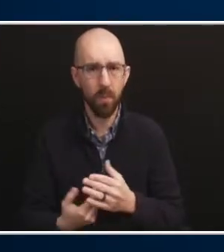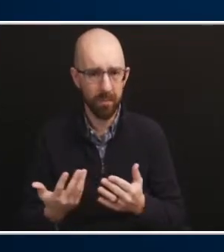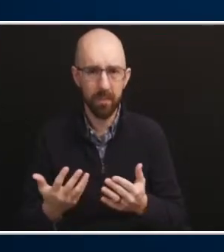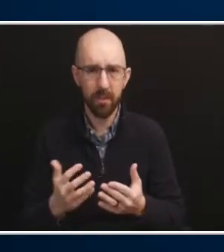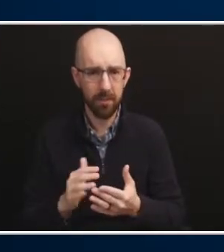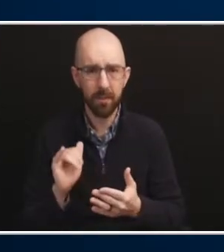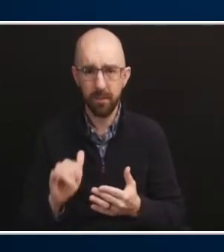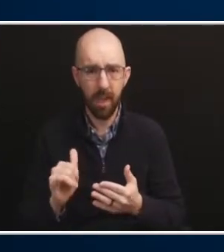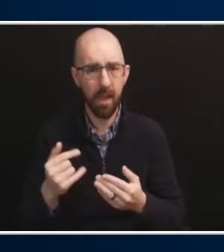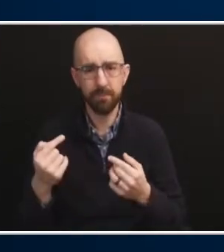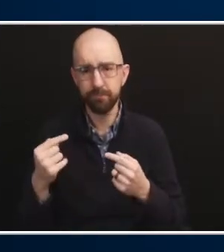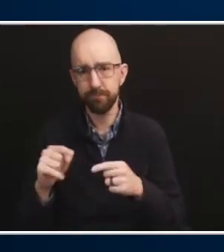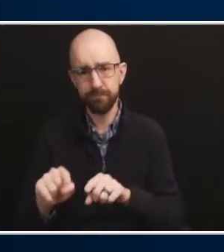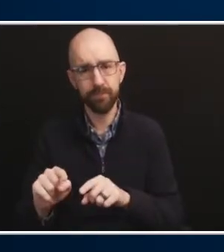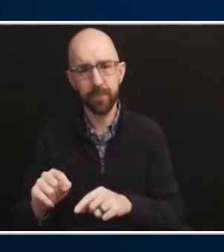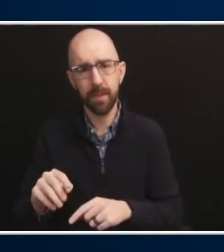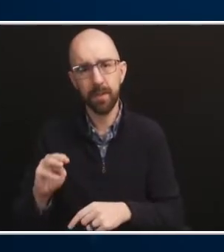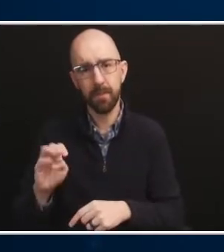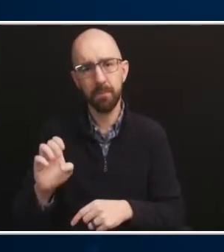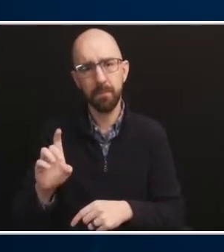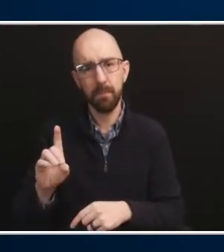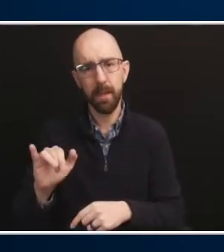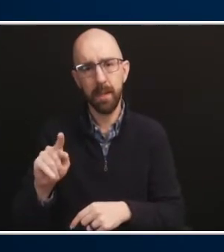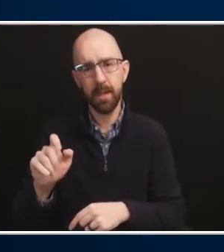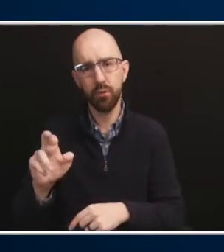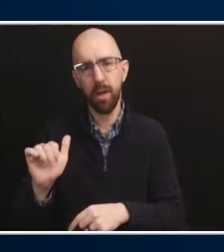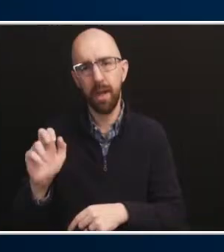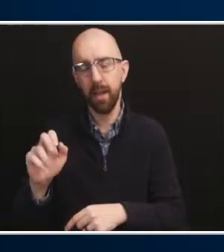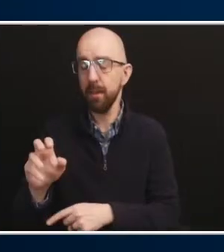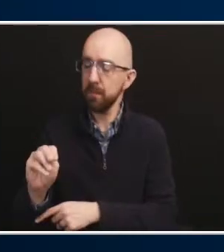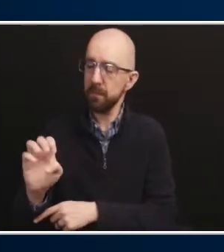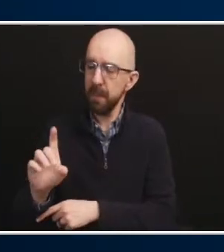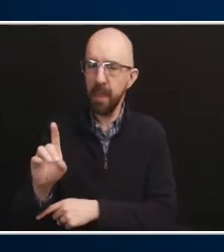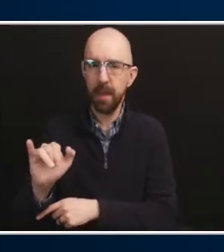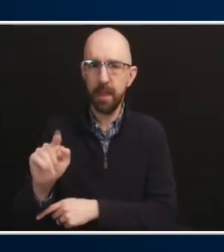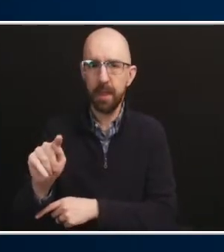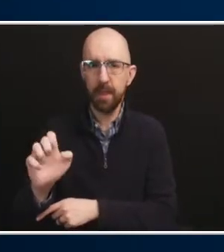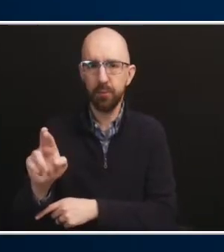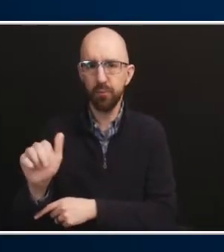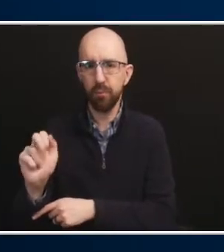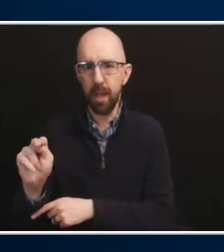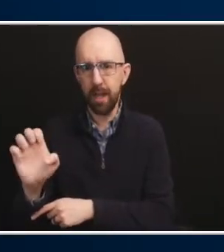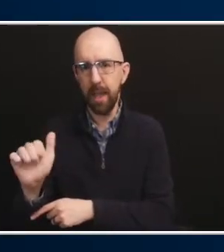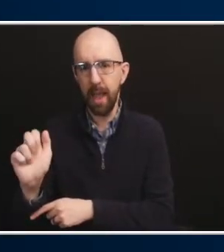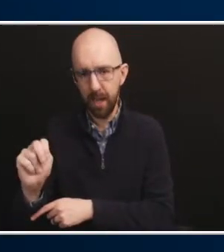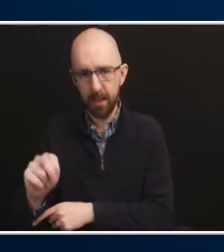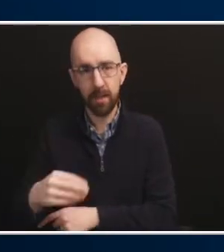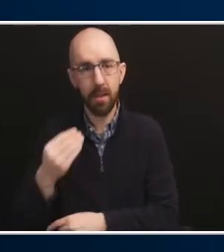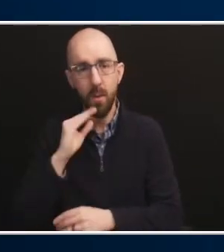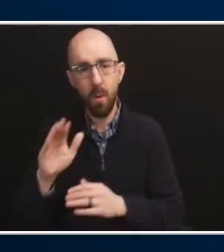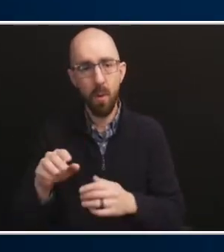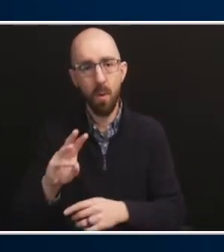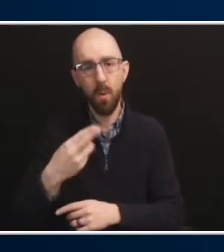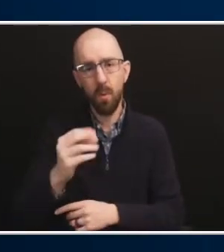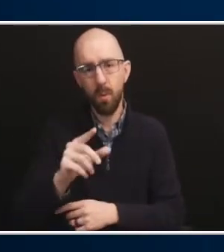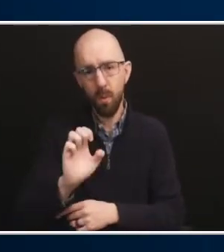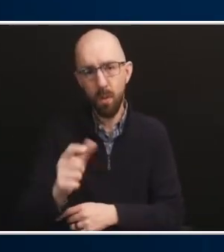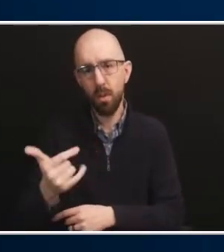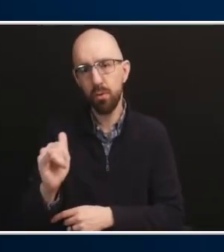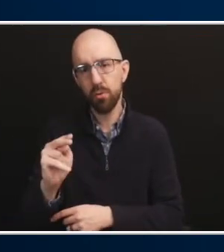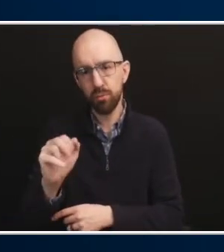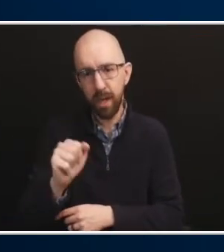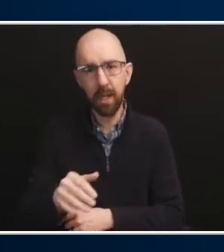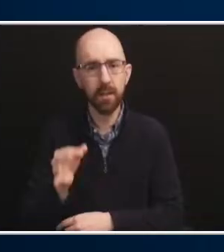into kind of the Mediterranean type diet, where you're eating more whole grains, you know, fruits, vegetables.